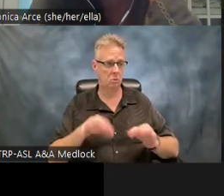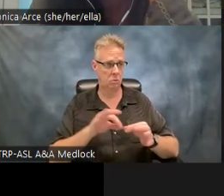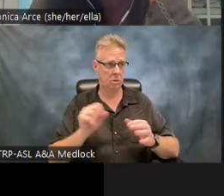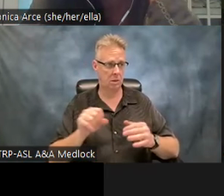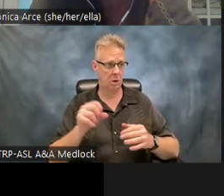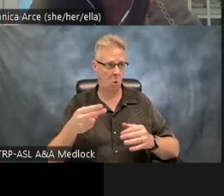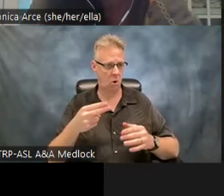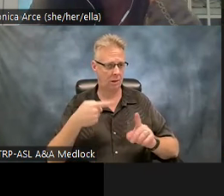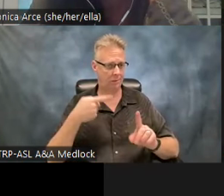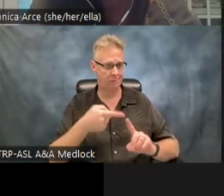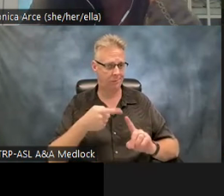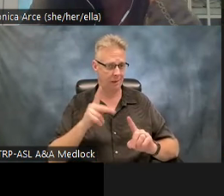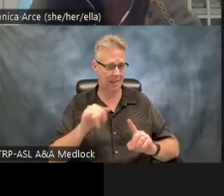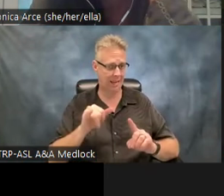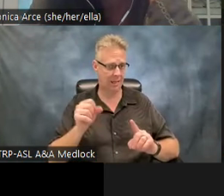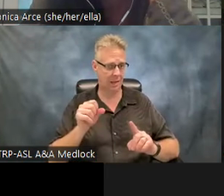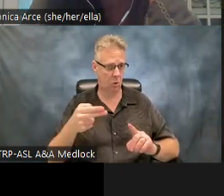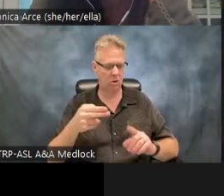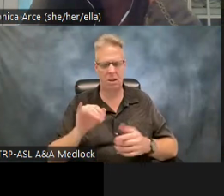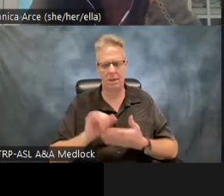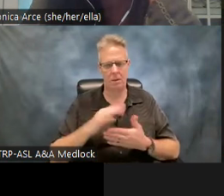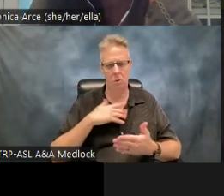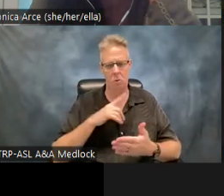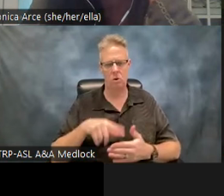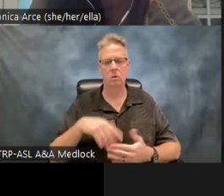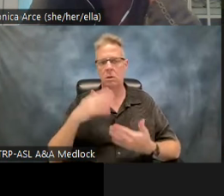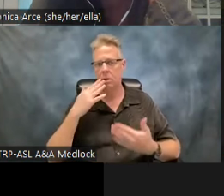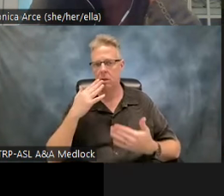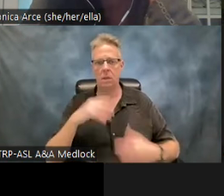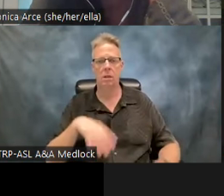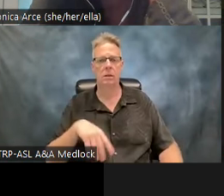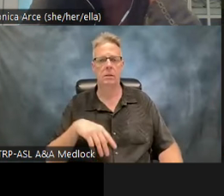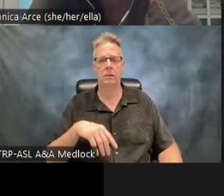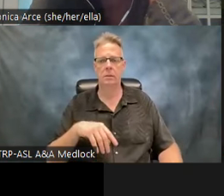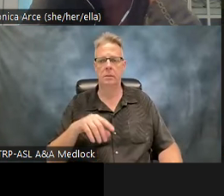That's it. Thank you. Staff?